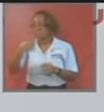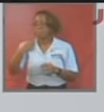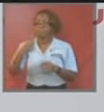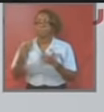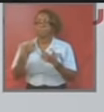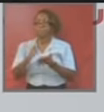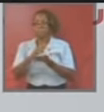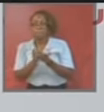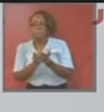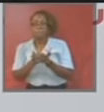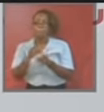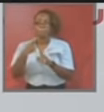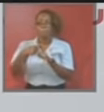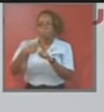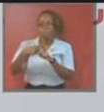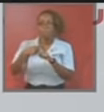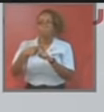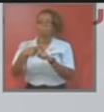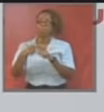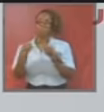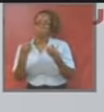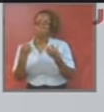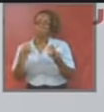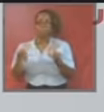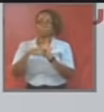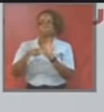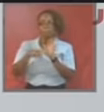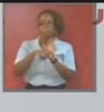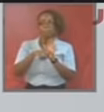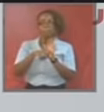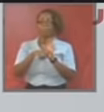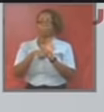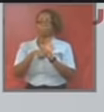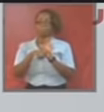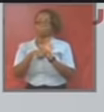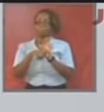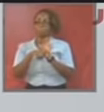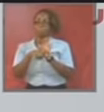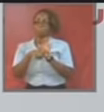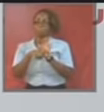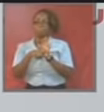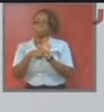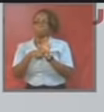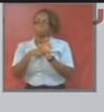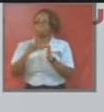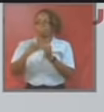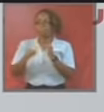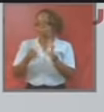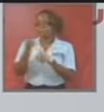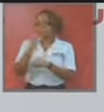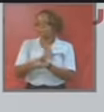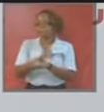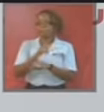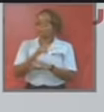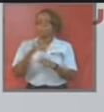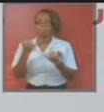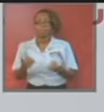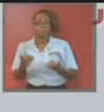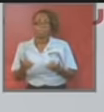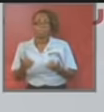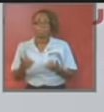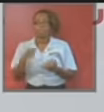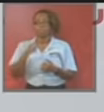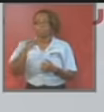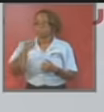now, from July to present. So the policy decisions don't necessarily mirror what is happening in that